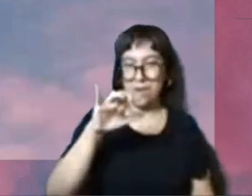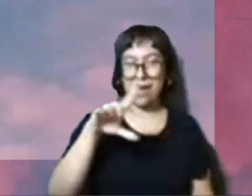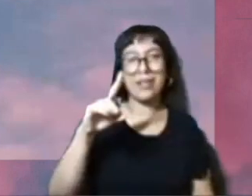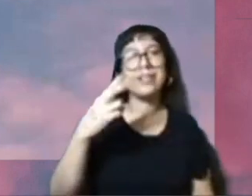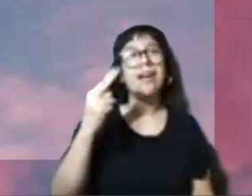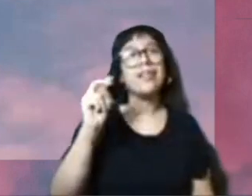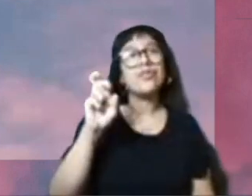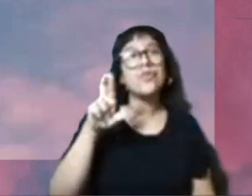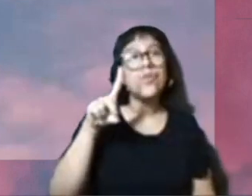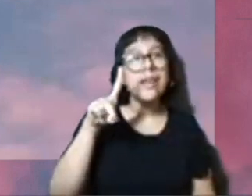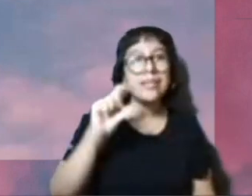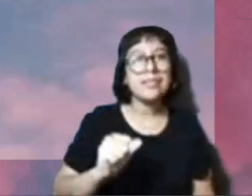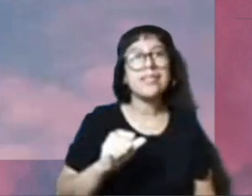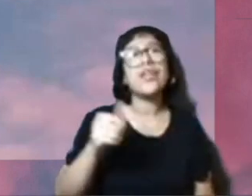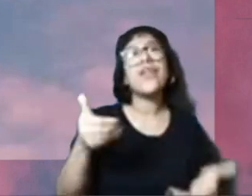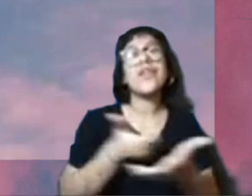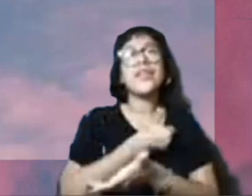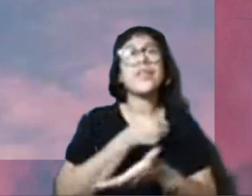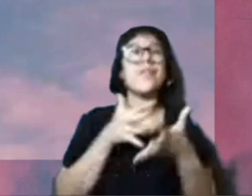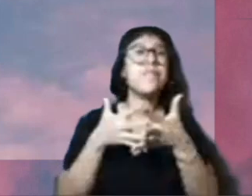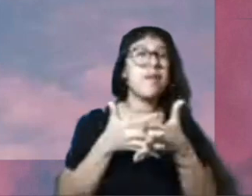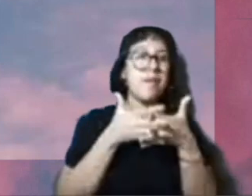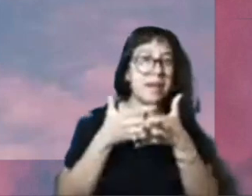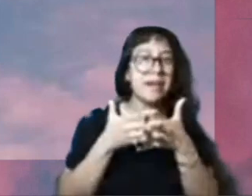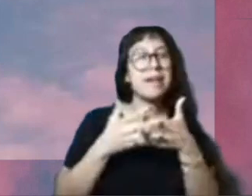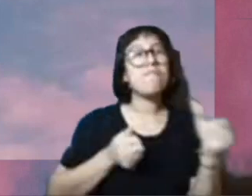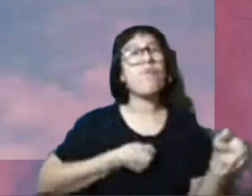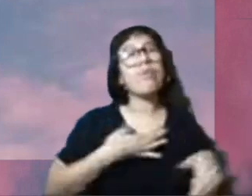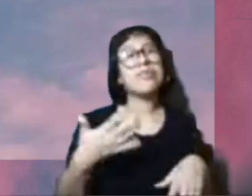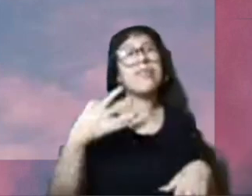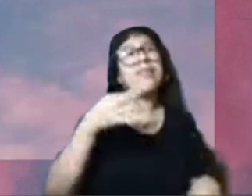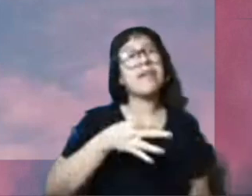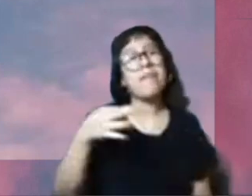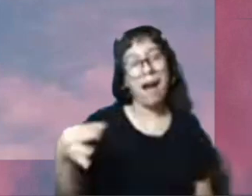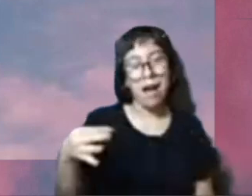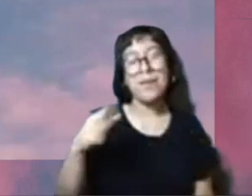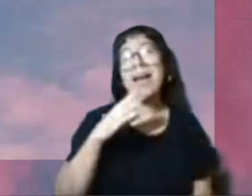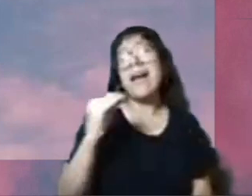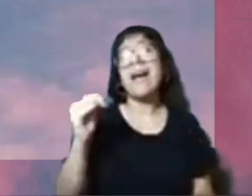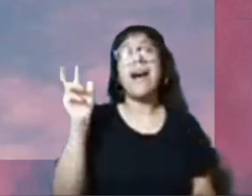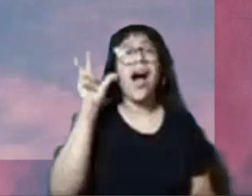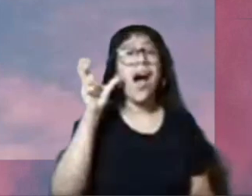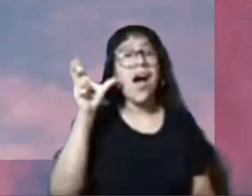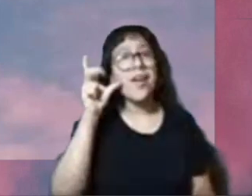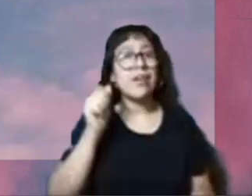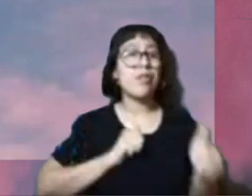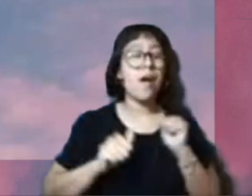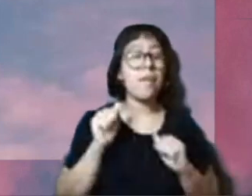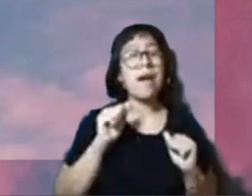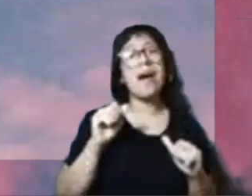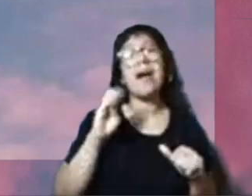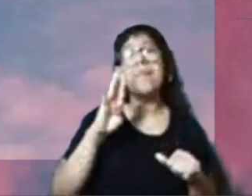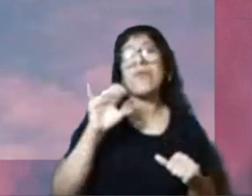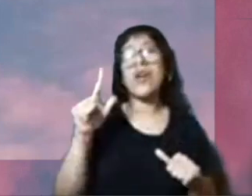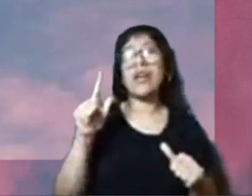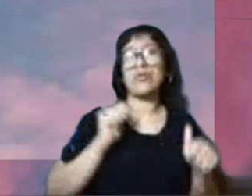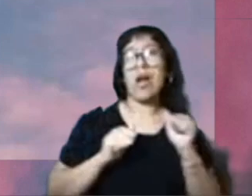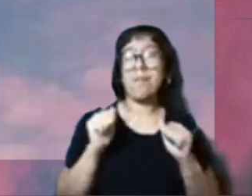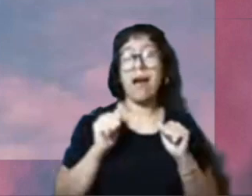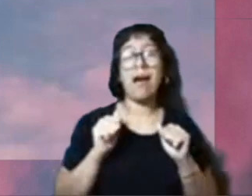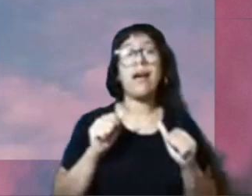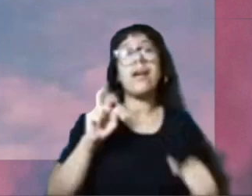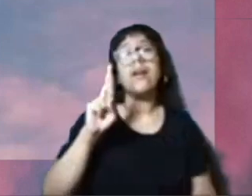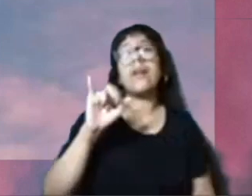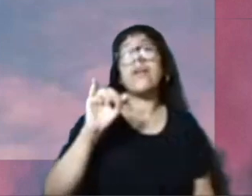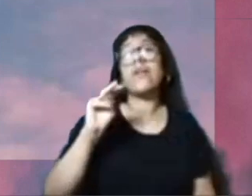Poets, A New American Poetry in the Age of Hip Hop, and the audio drama Br'er Rabbit and the Fantastic Telling of